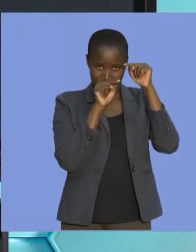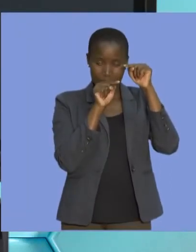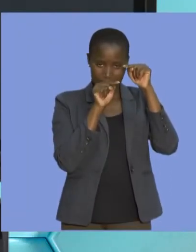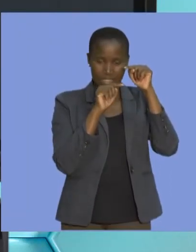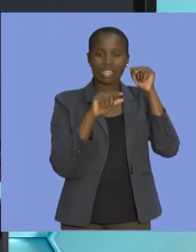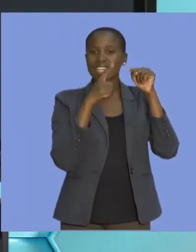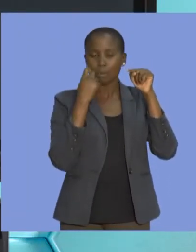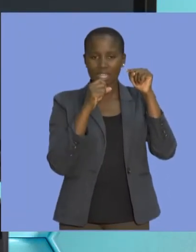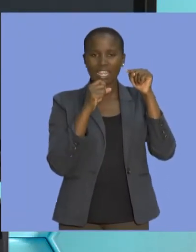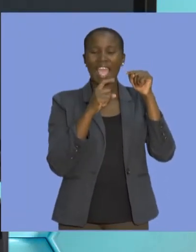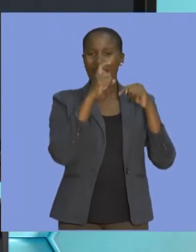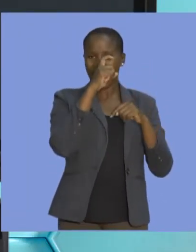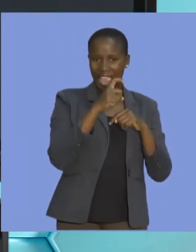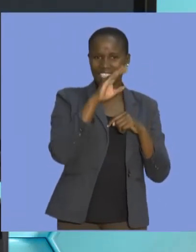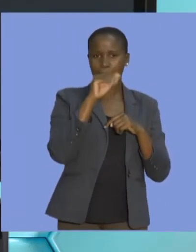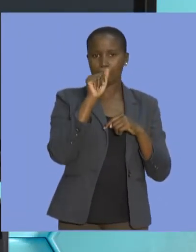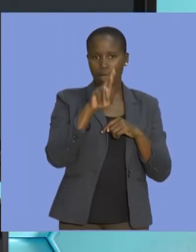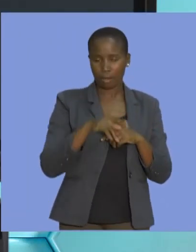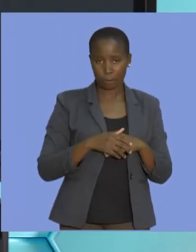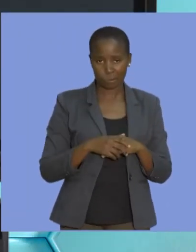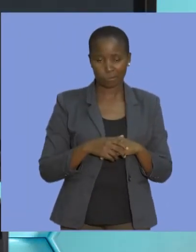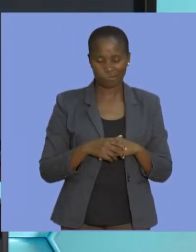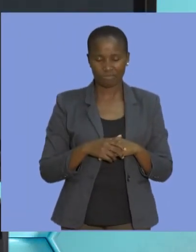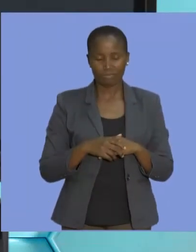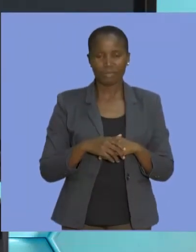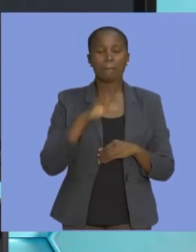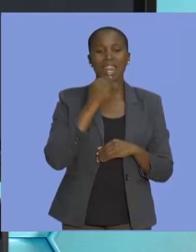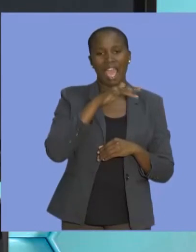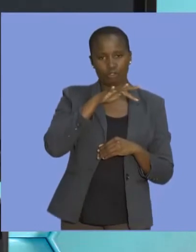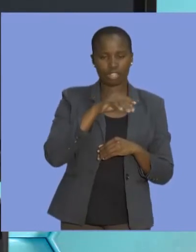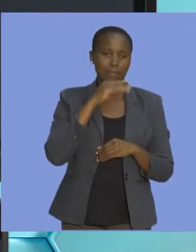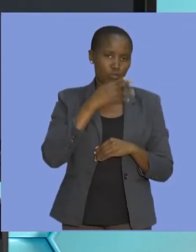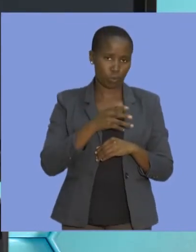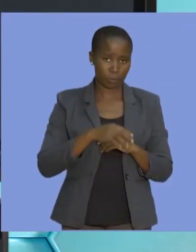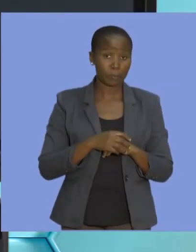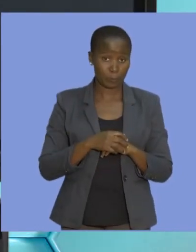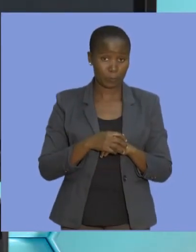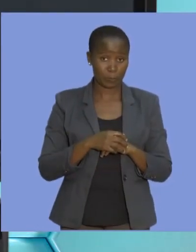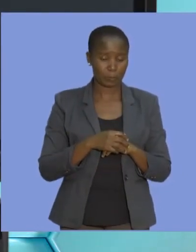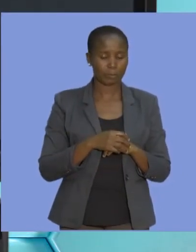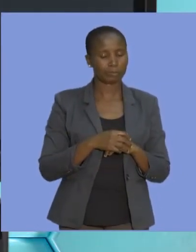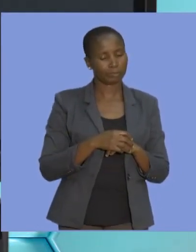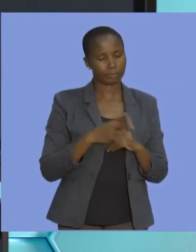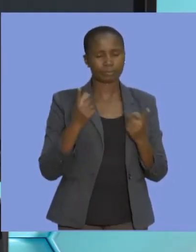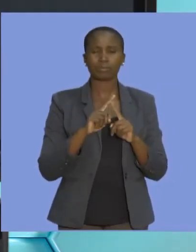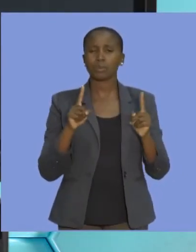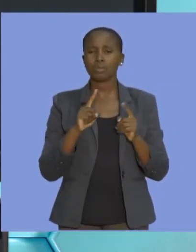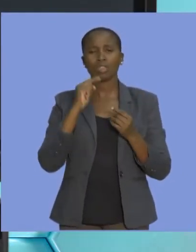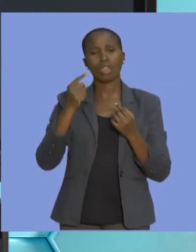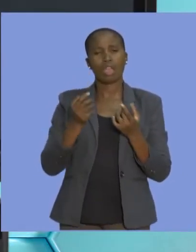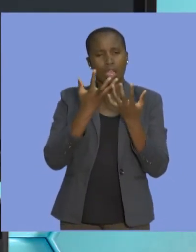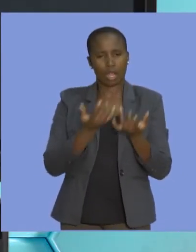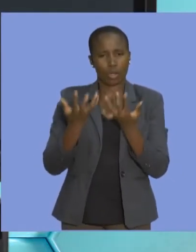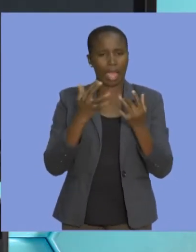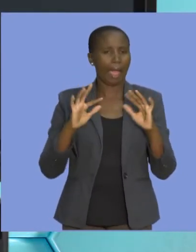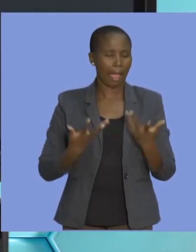X bar. It just means the mean, the average. That's another way to say the mean. How do we calculate the mean? We take all